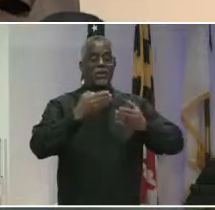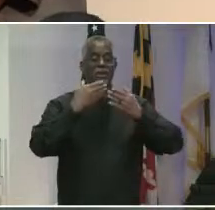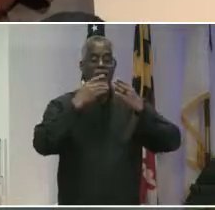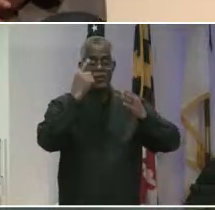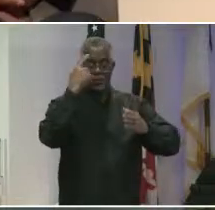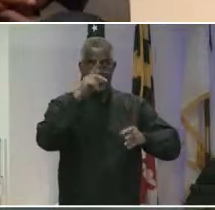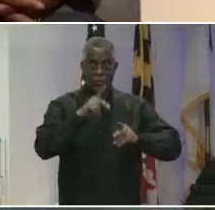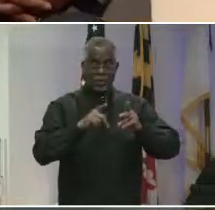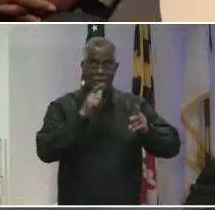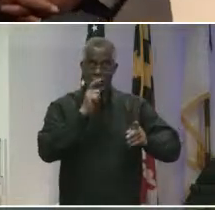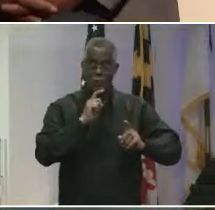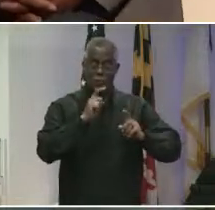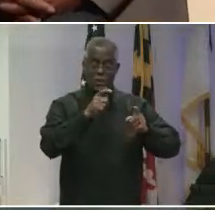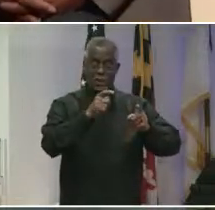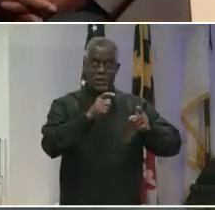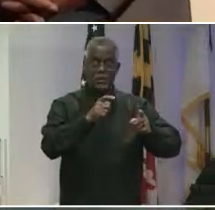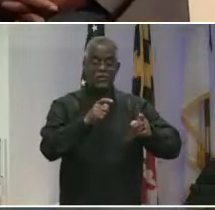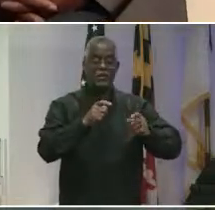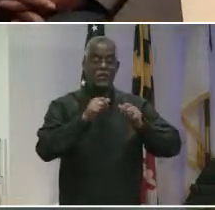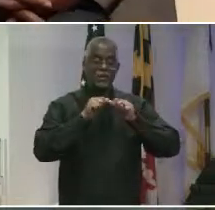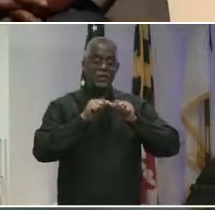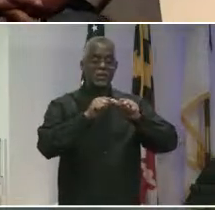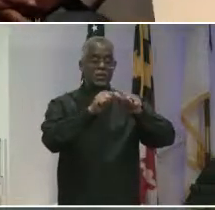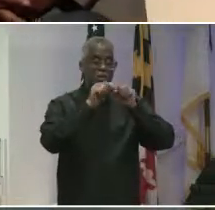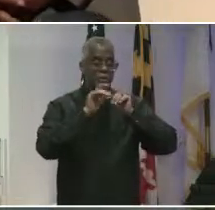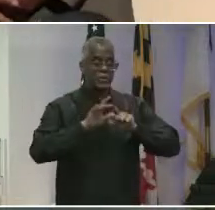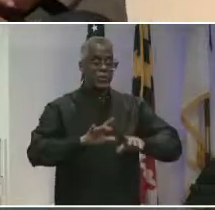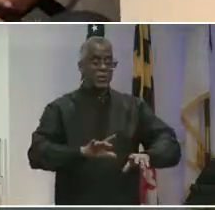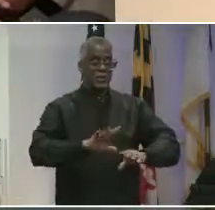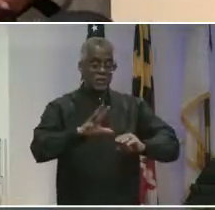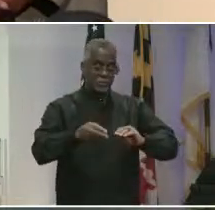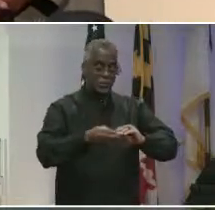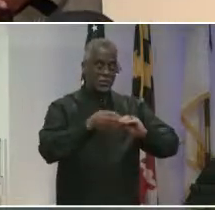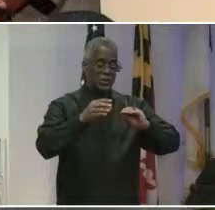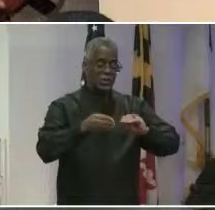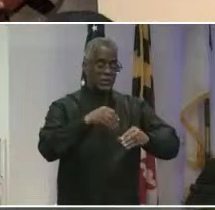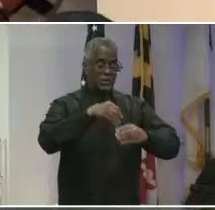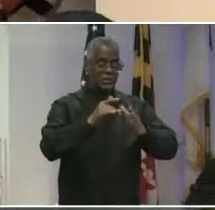giving. Now, God, continue to bless and continue to add the increase. In Jesus' name, amen.